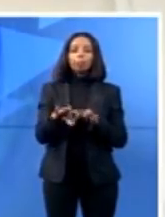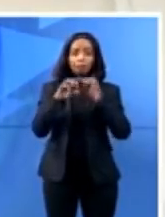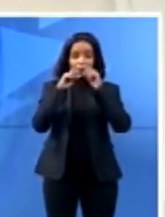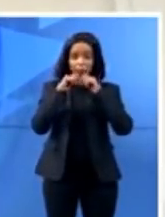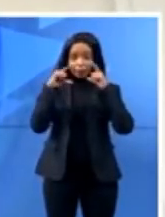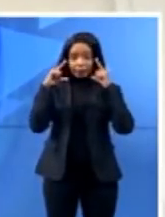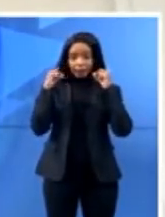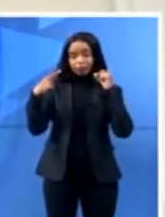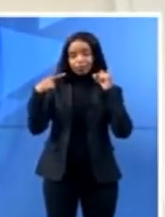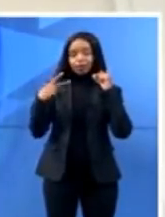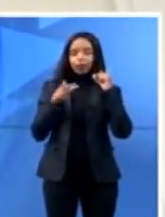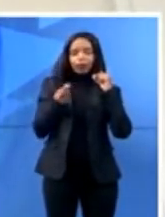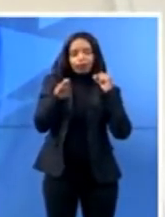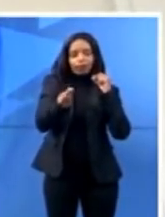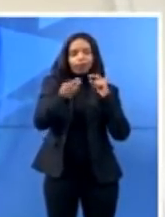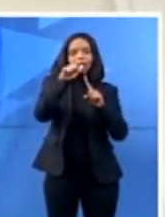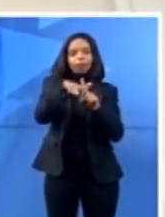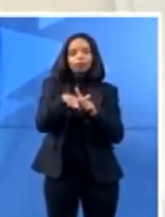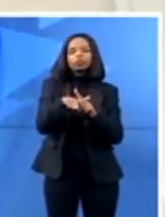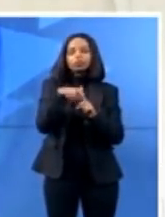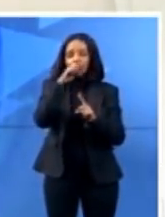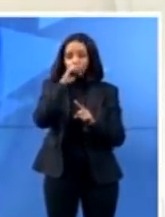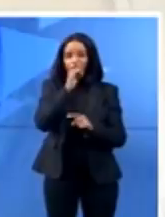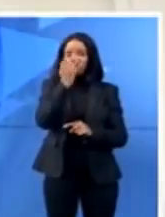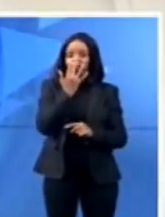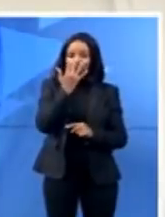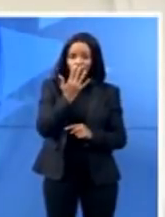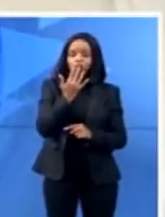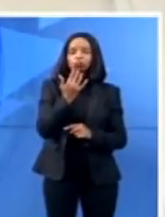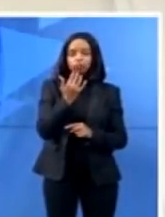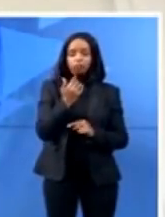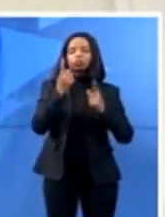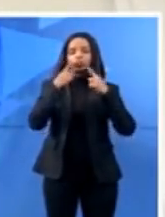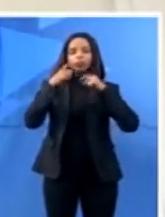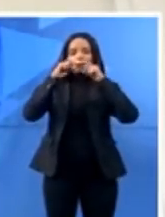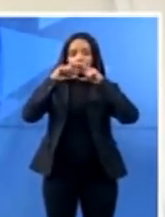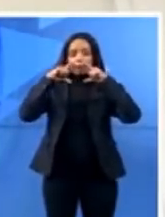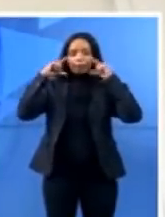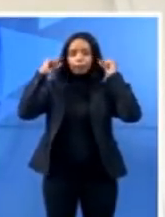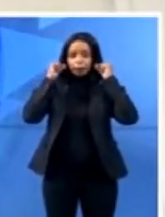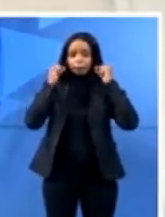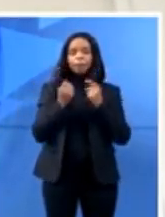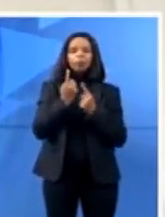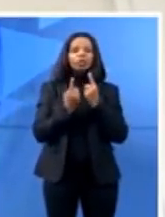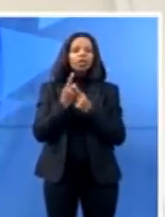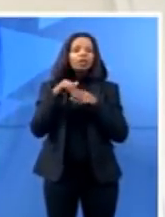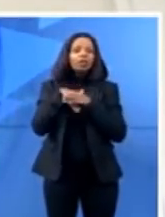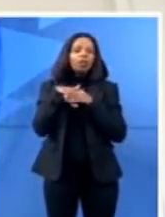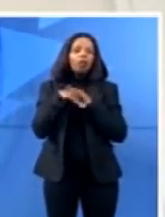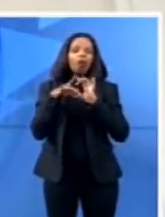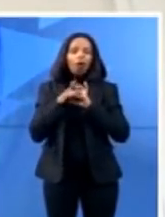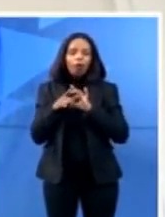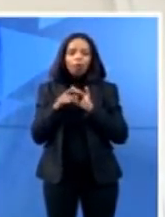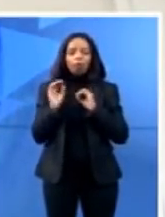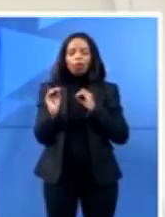wear it. The minute you get that symptom, put it on, even in your home, around your family. When you go to a healthcare facility